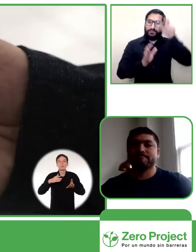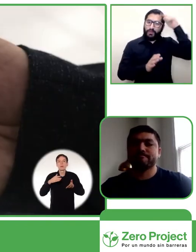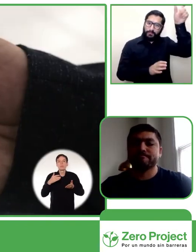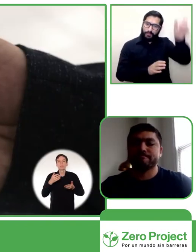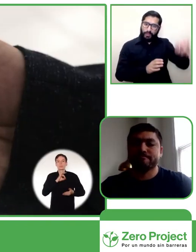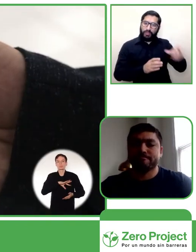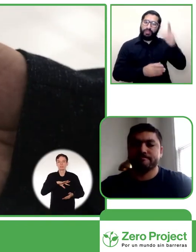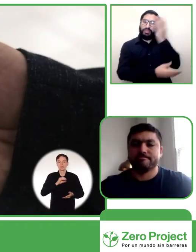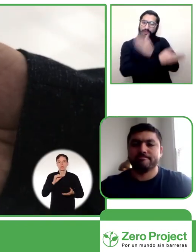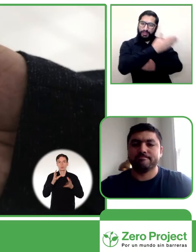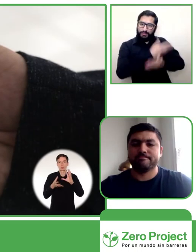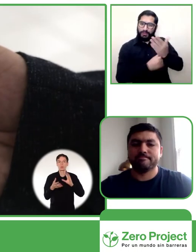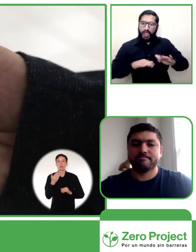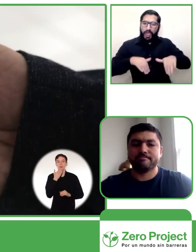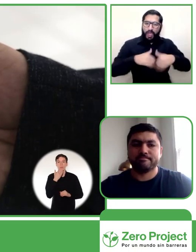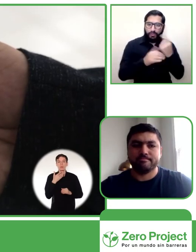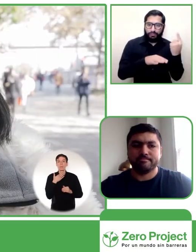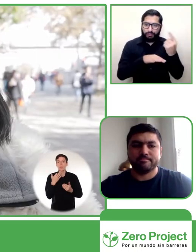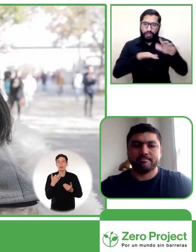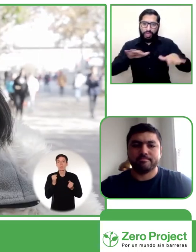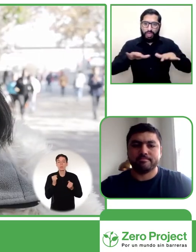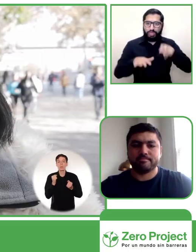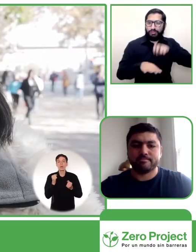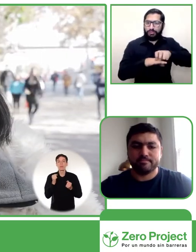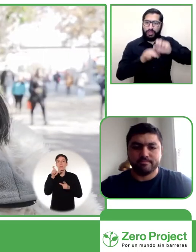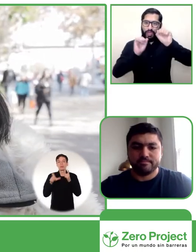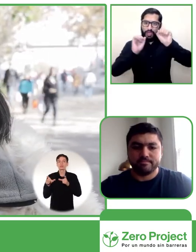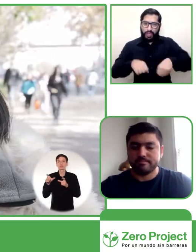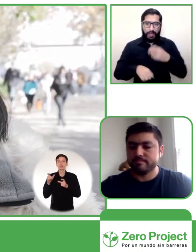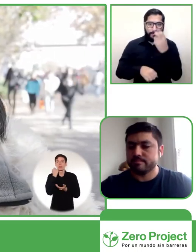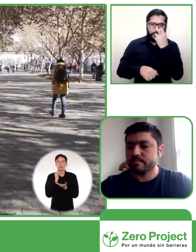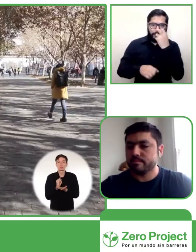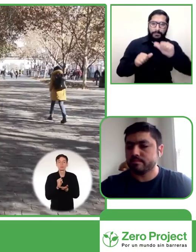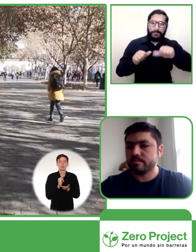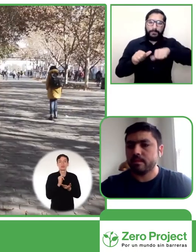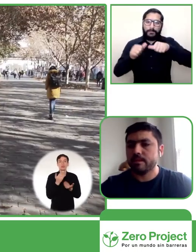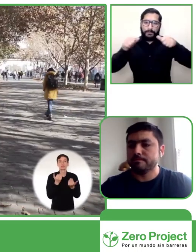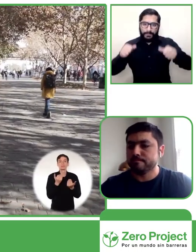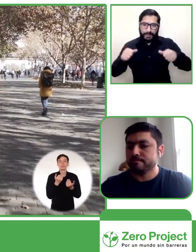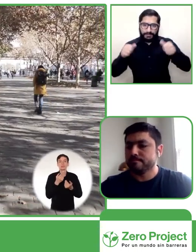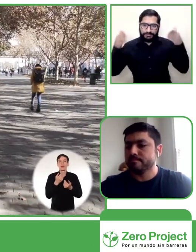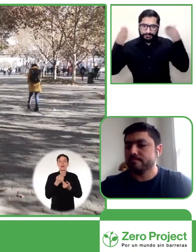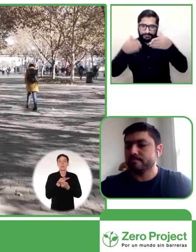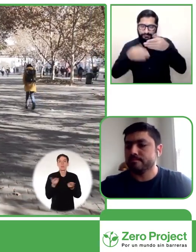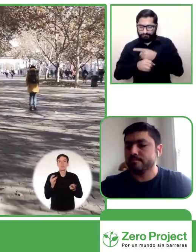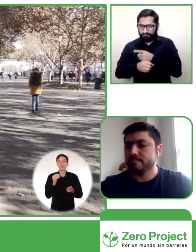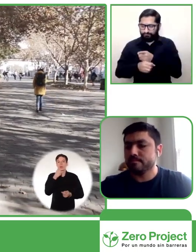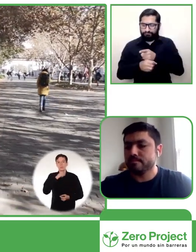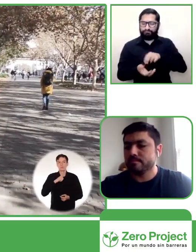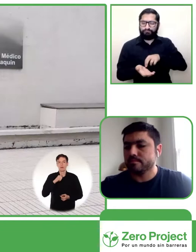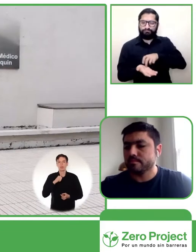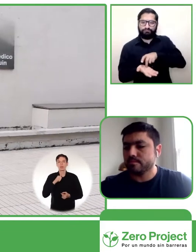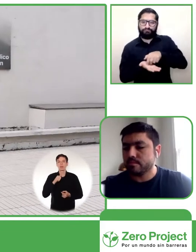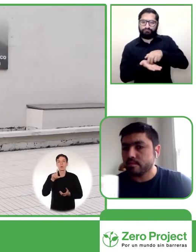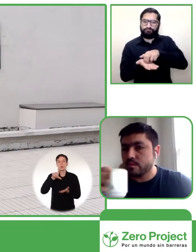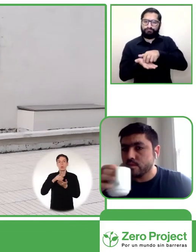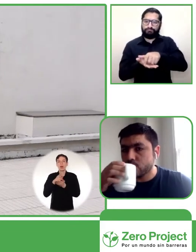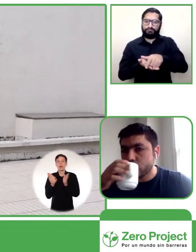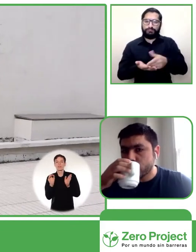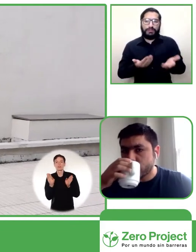through cities all over the world. Despite we've developed a navigational system that is accessible for companies